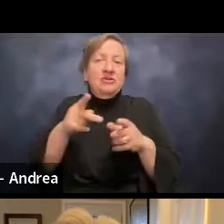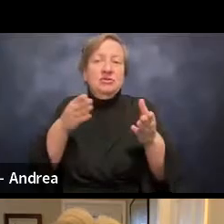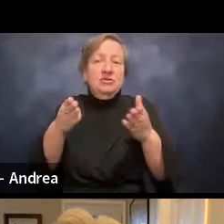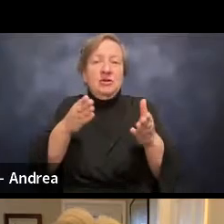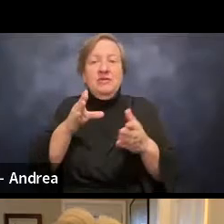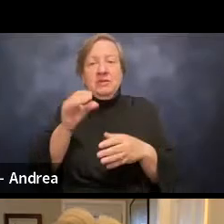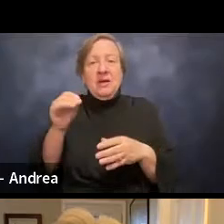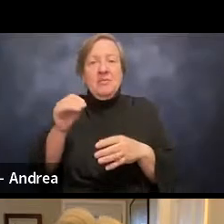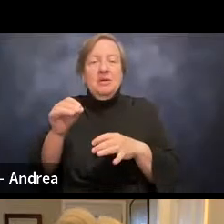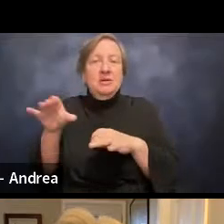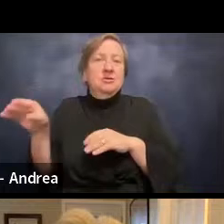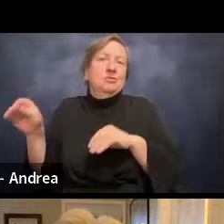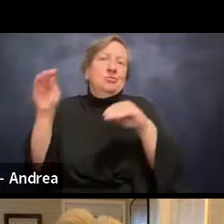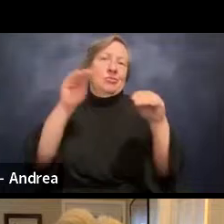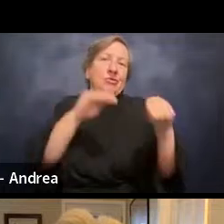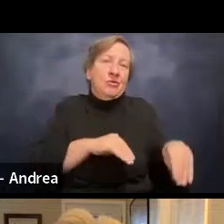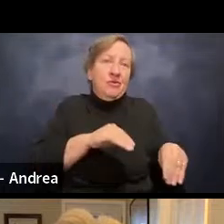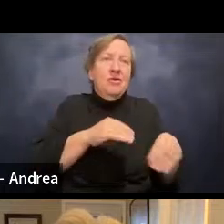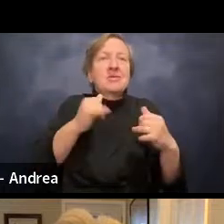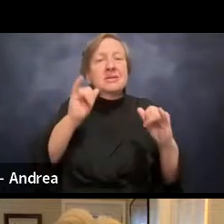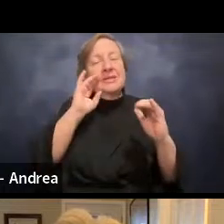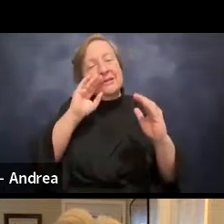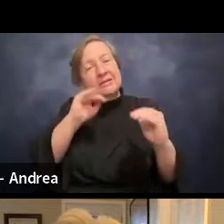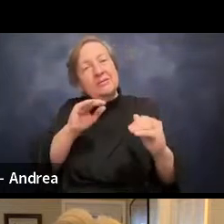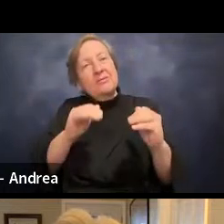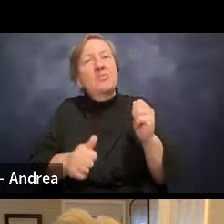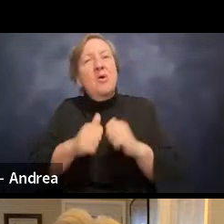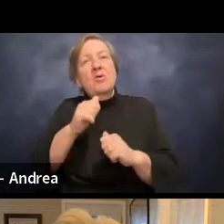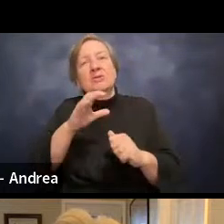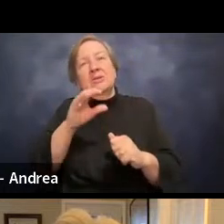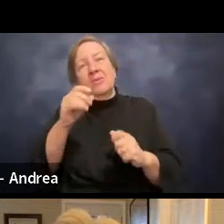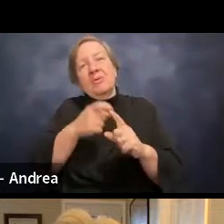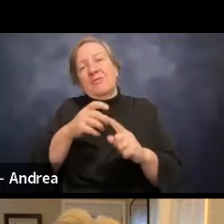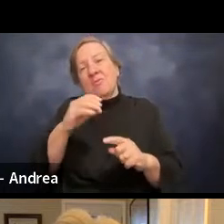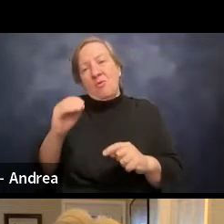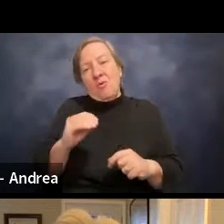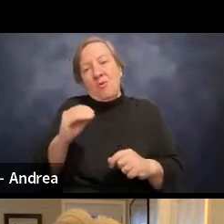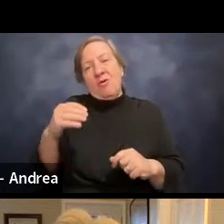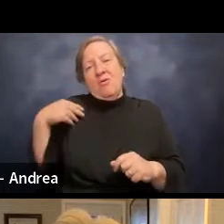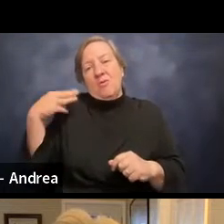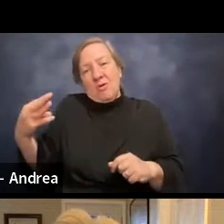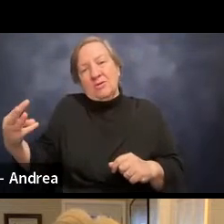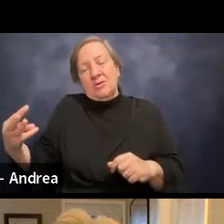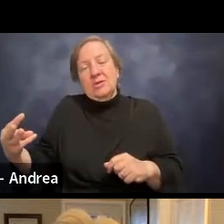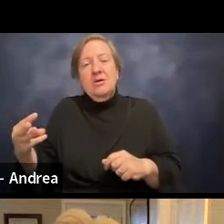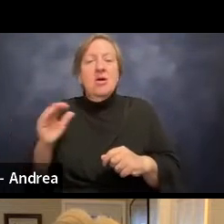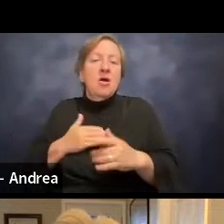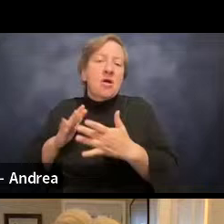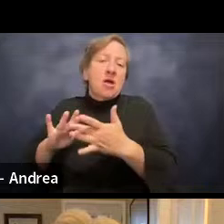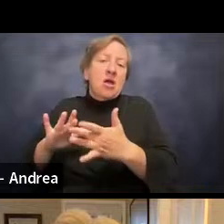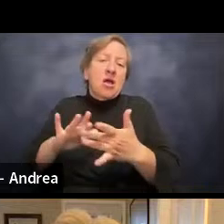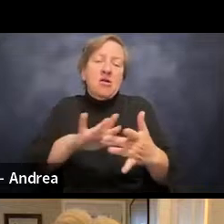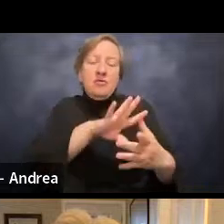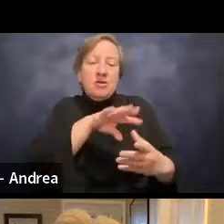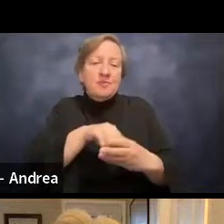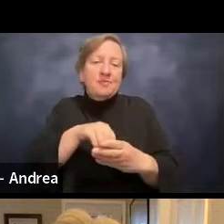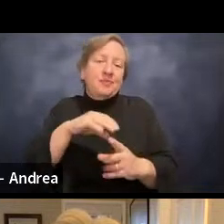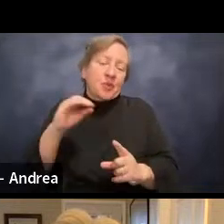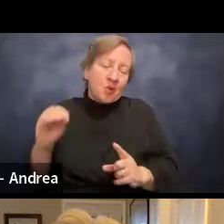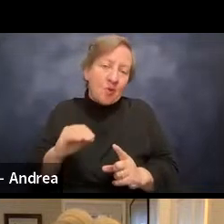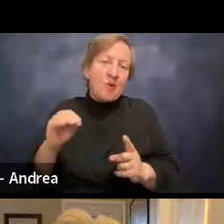So we still anticipate the bulk of the firms coming from Oregon and Washington. And our outreach has included, you know,